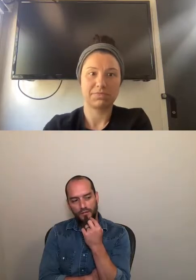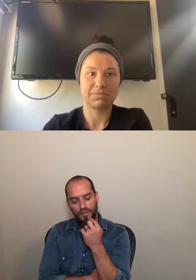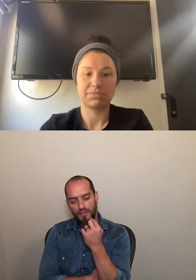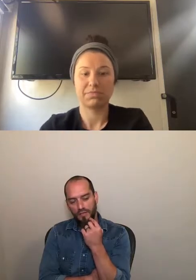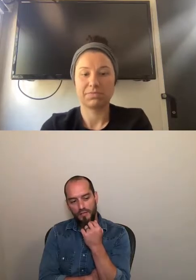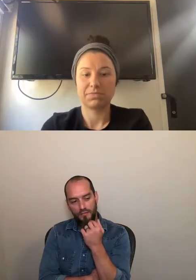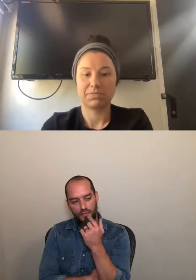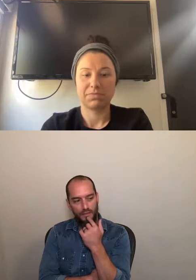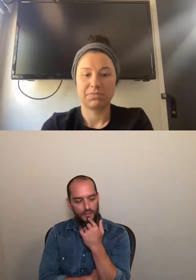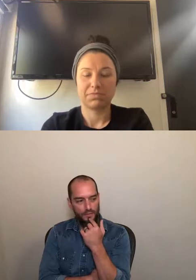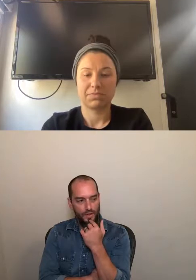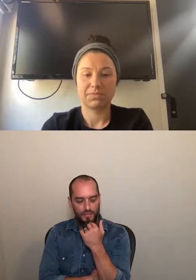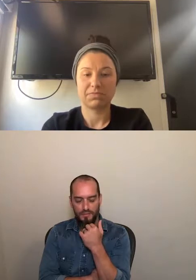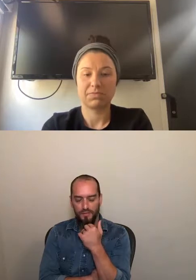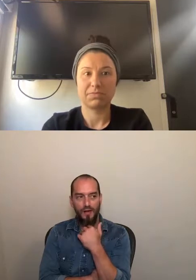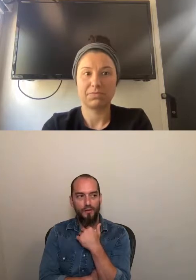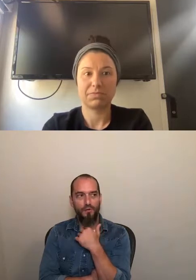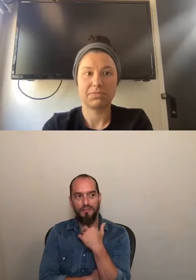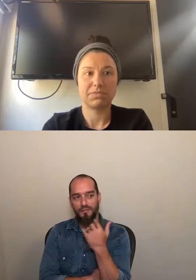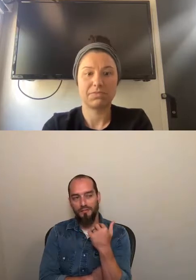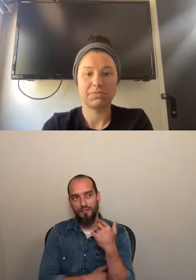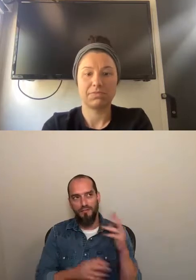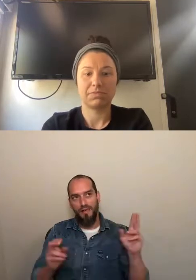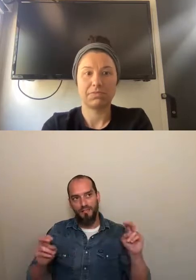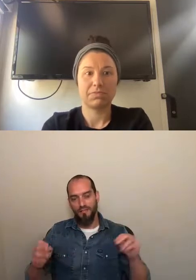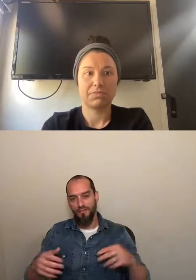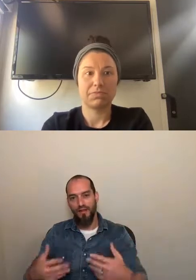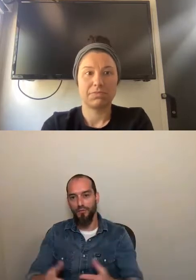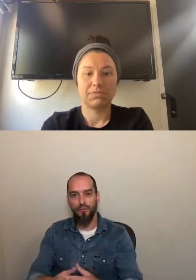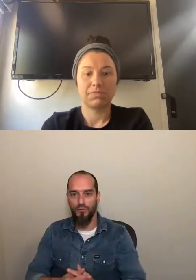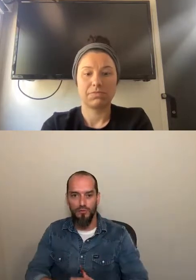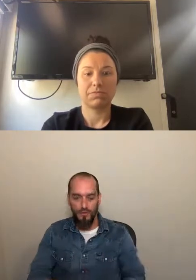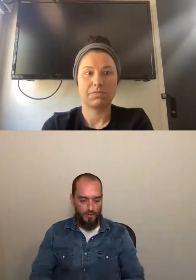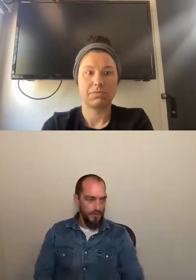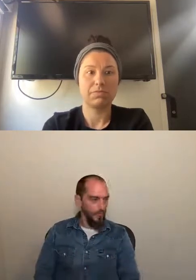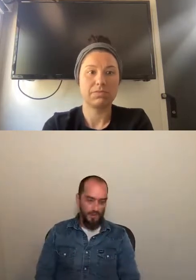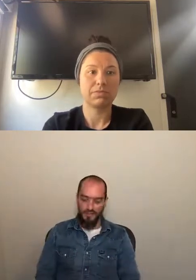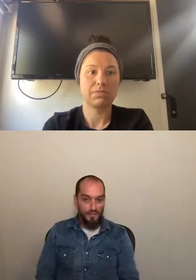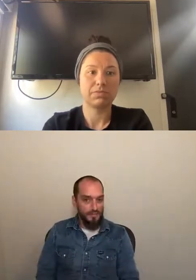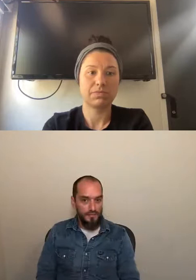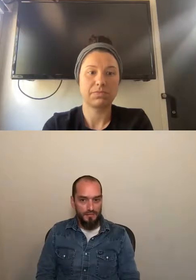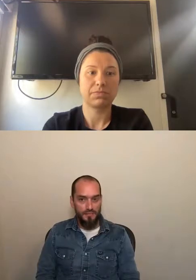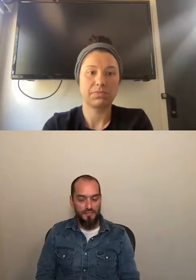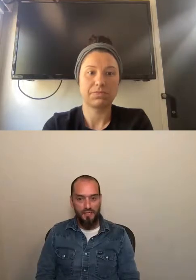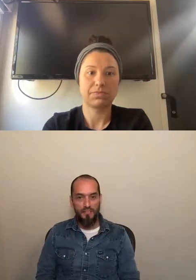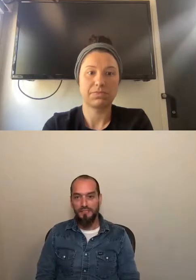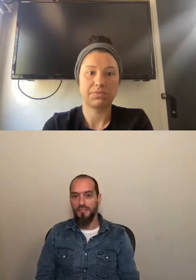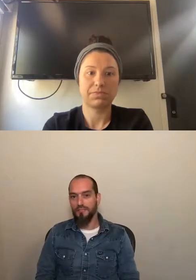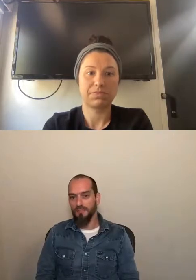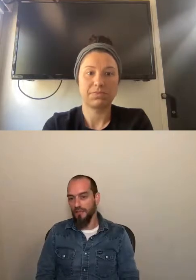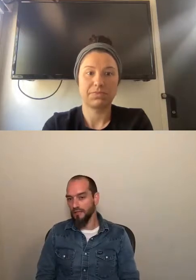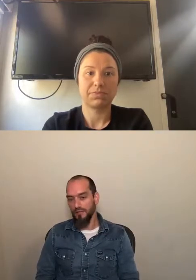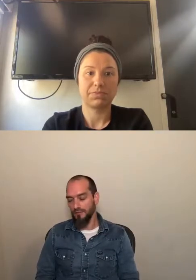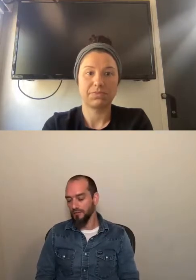I agree. And you know, I get this a lot where they say science isn't there with mold. Yes, it is. It actually